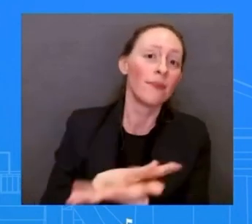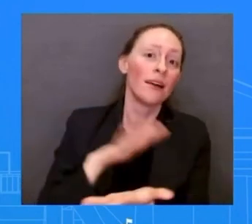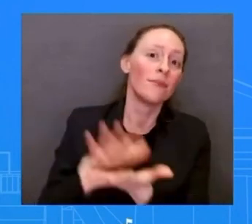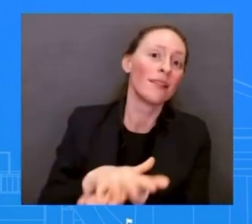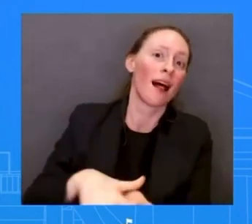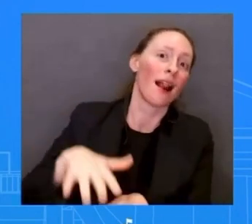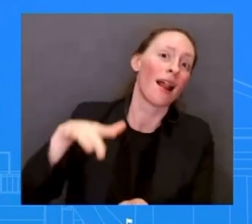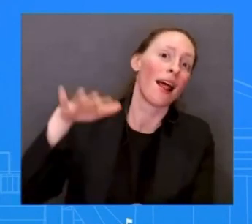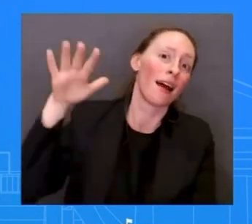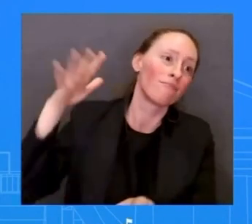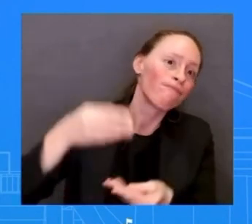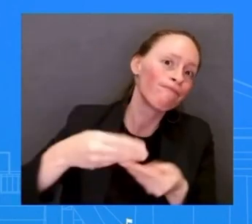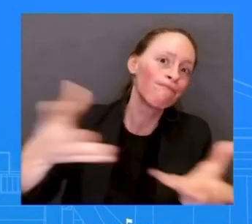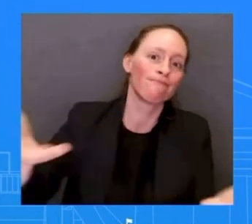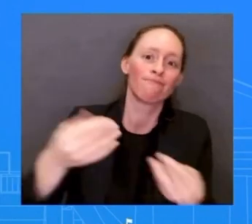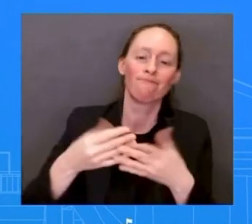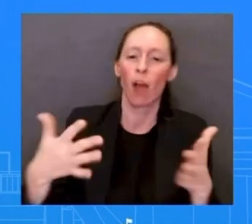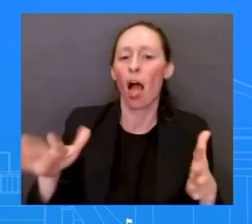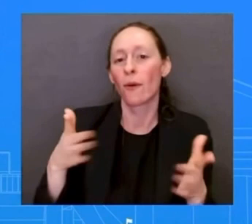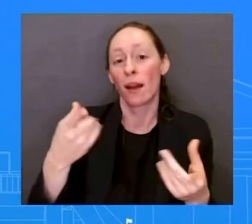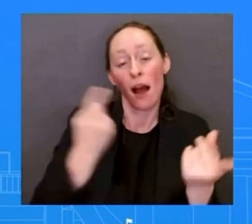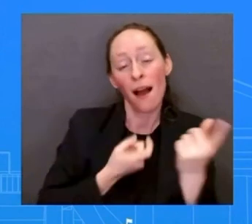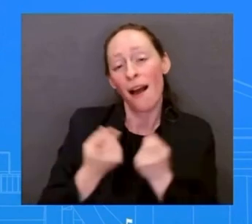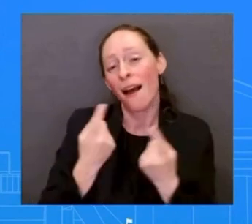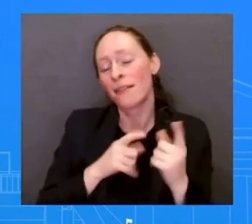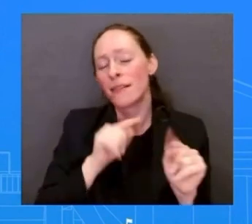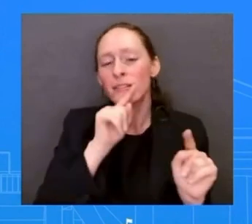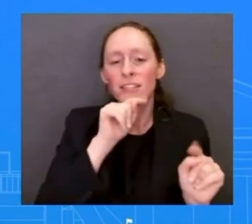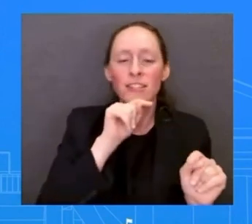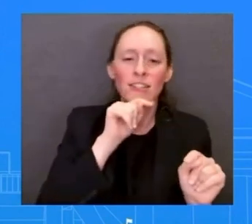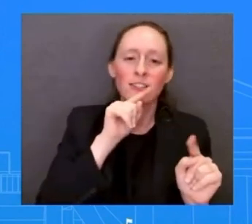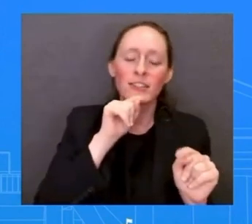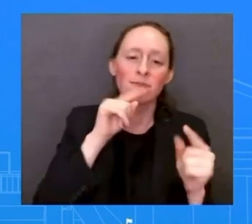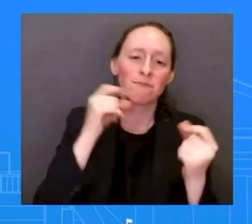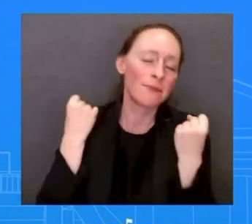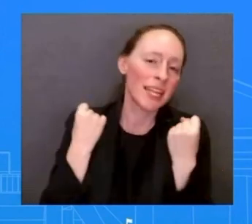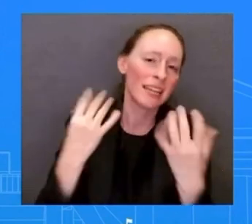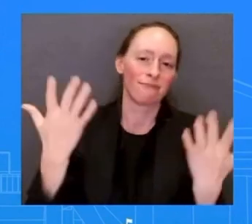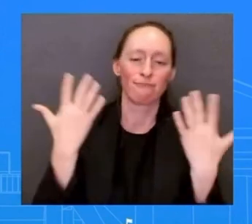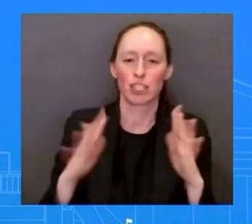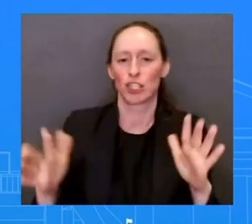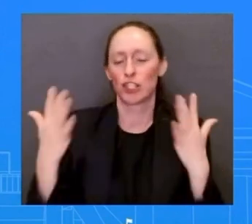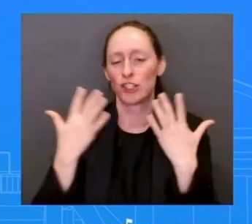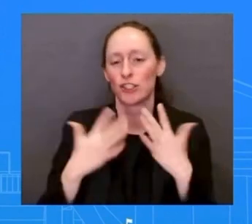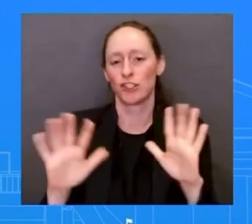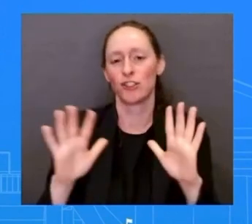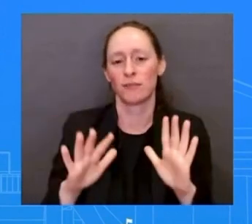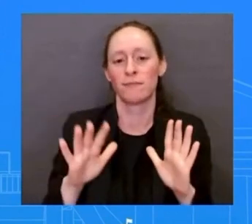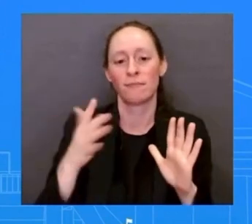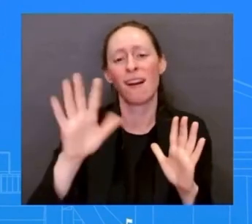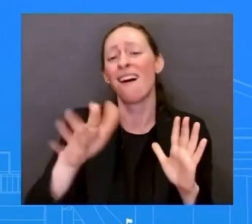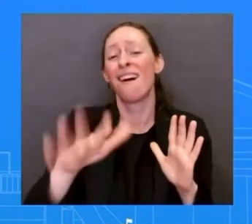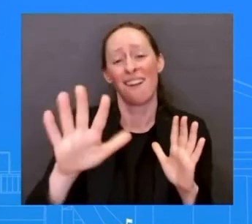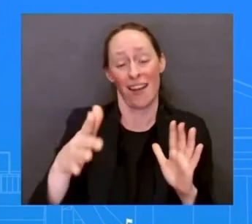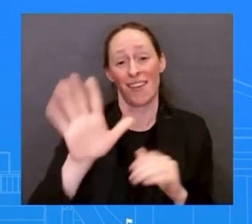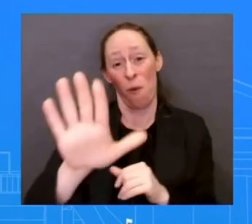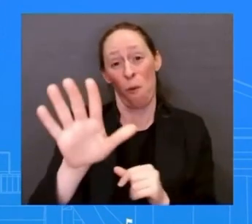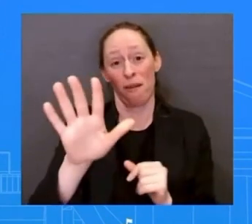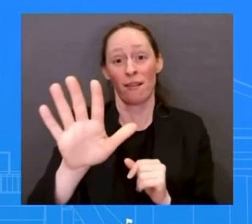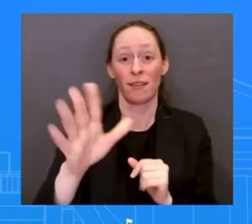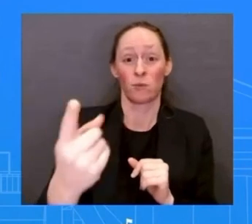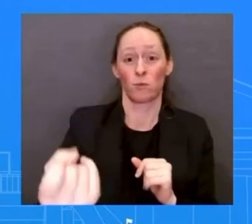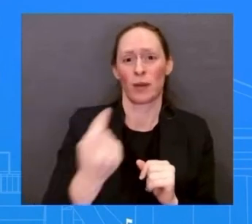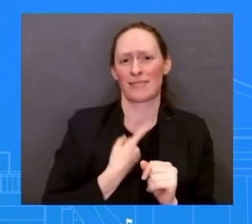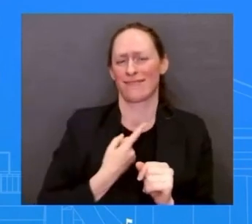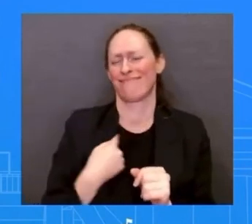Responses to questions. Well, I disagree with the premise, but I'm also laying out what we've actually done, right? We've actually